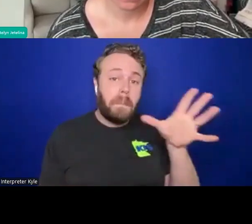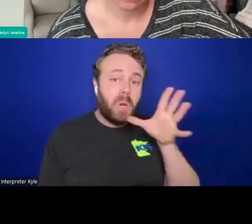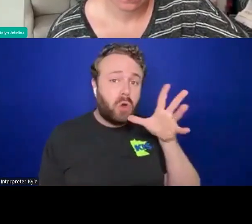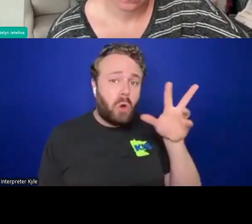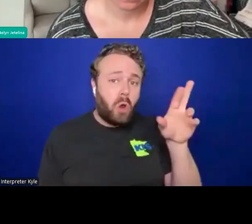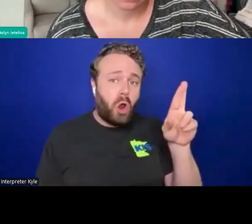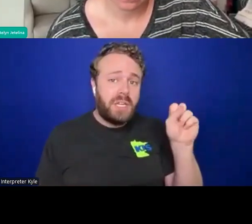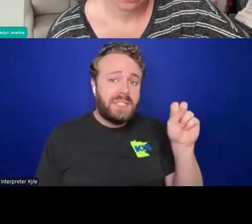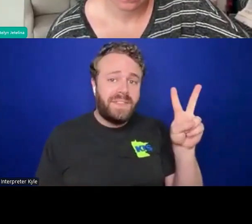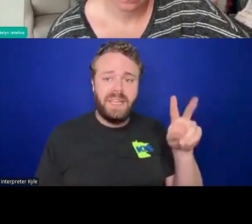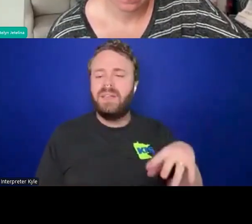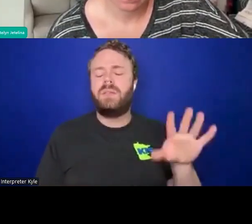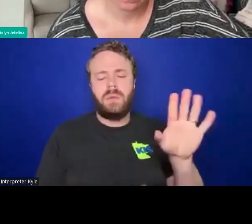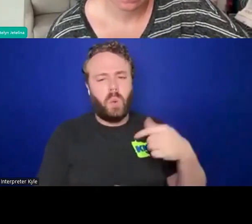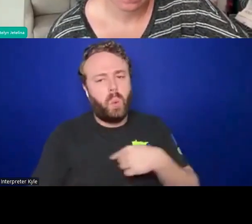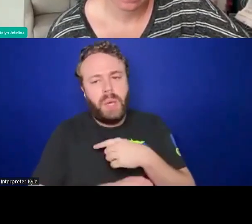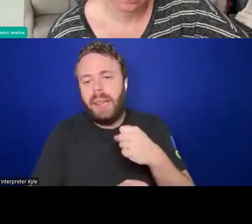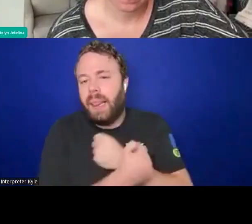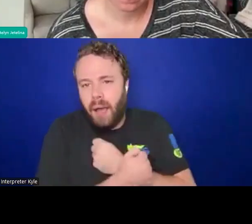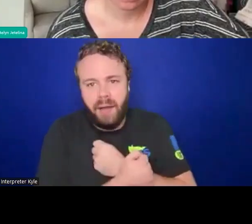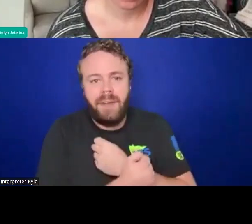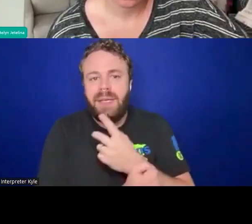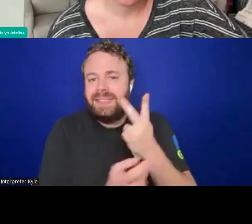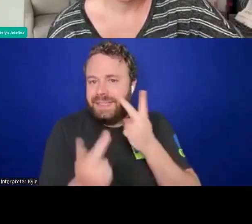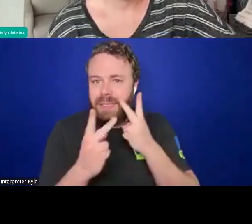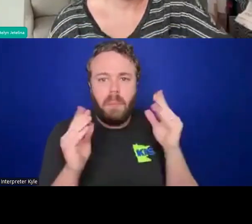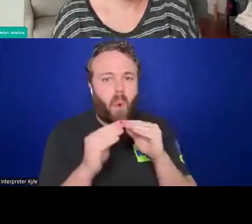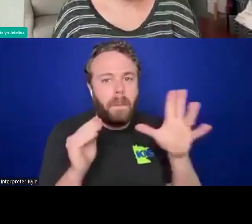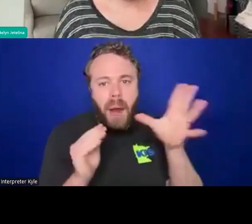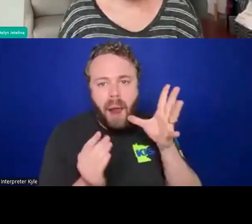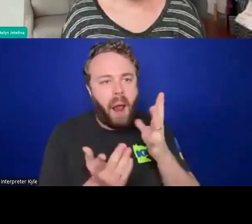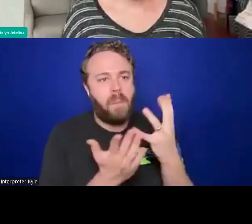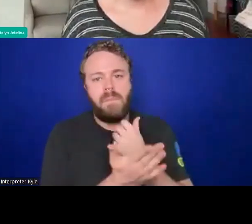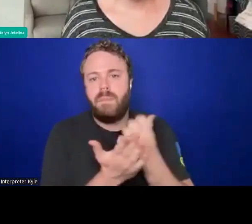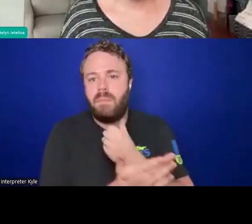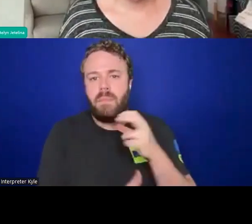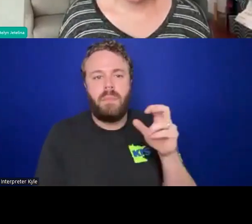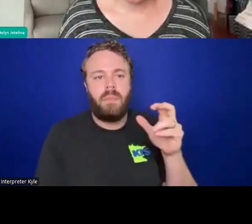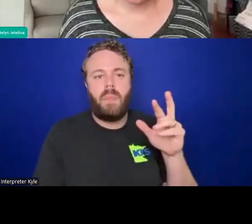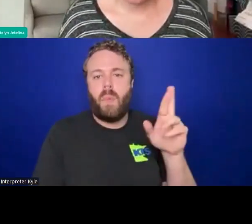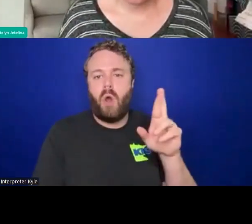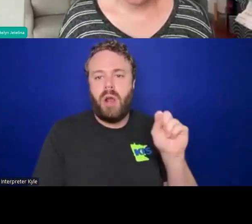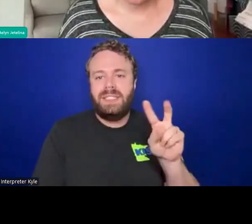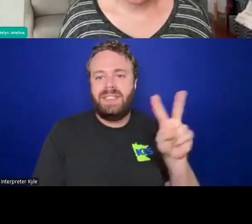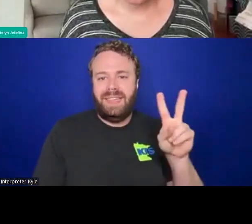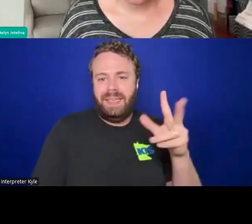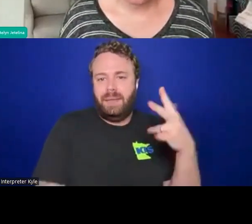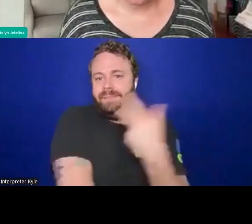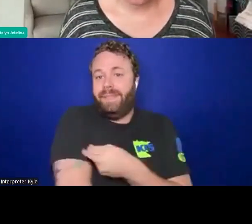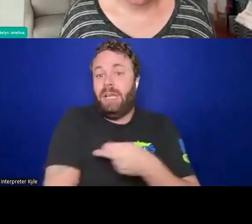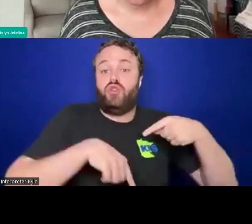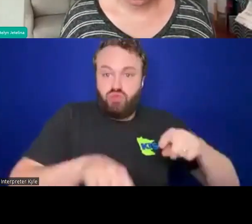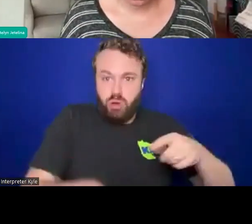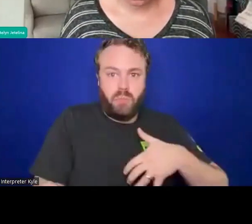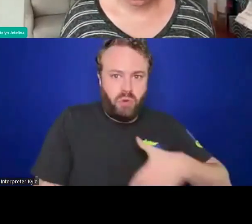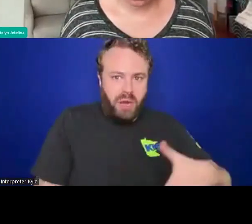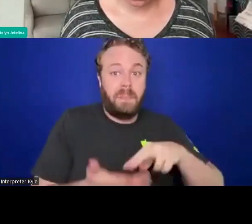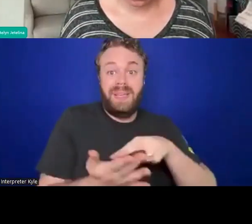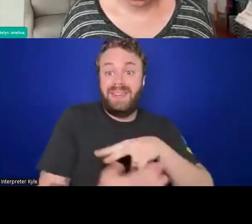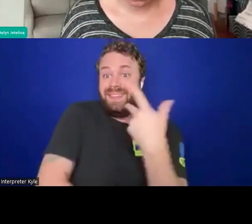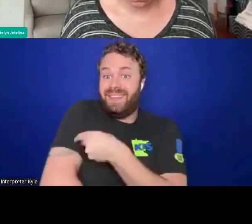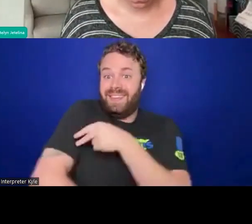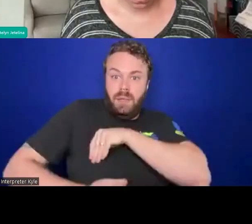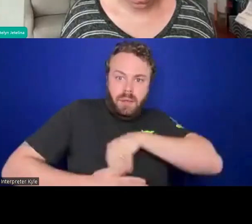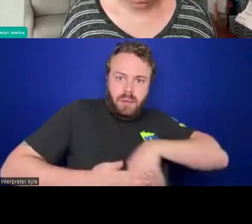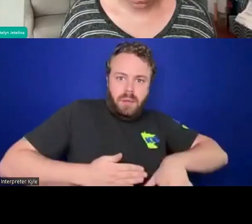we are hearing more moms and seeing in the data, more moms are getting vaccinated during pregnancy because they want to protect their baby when they're born. It